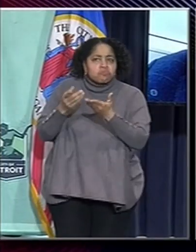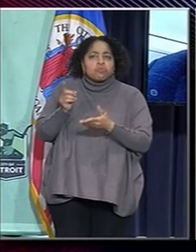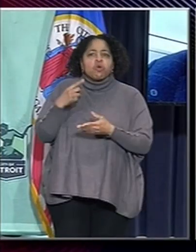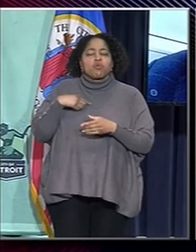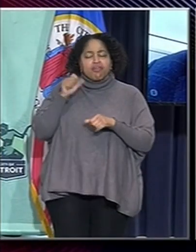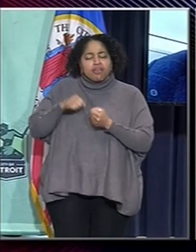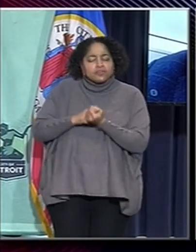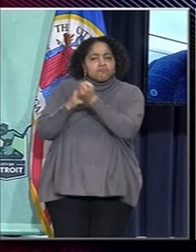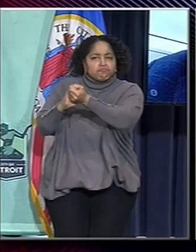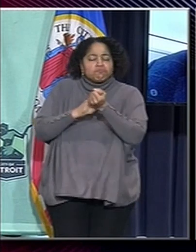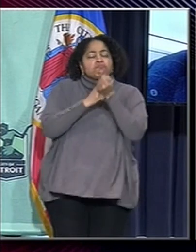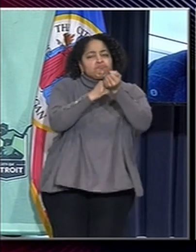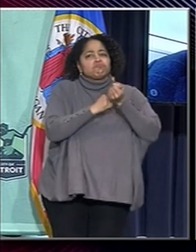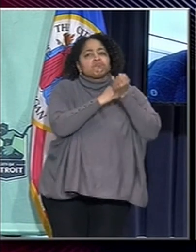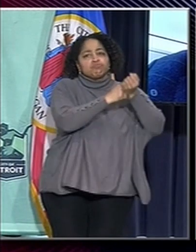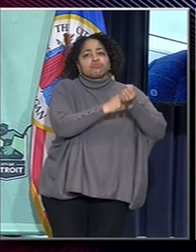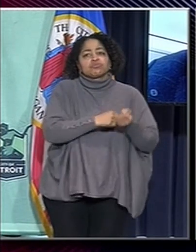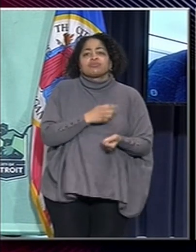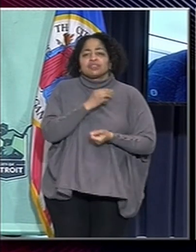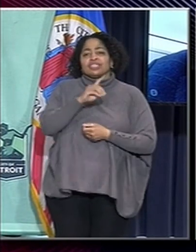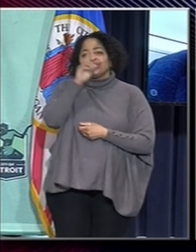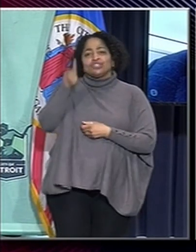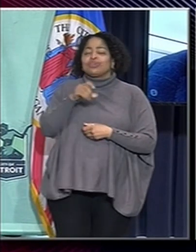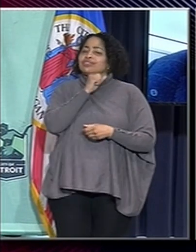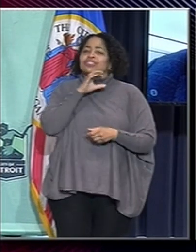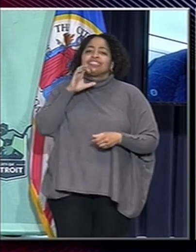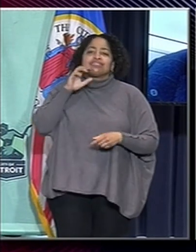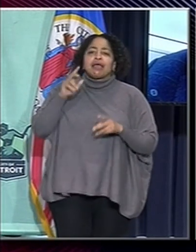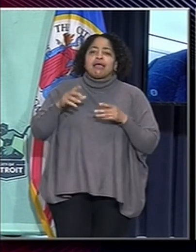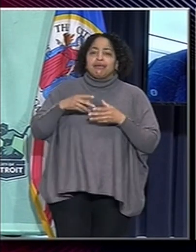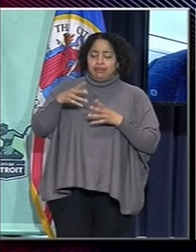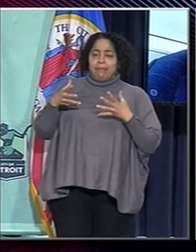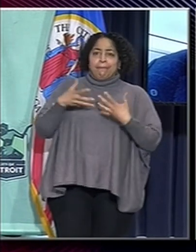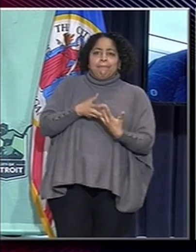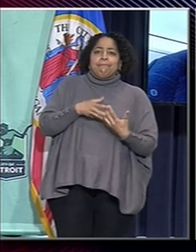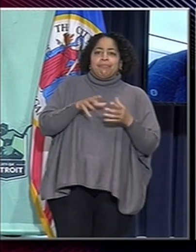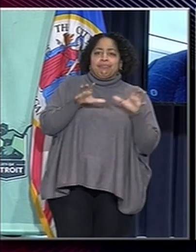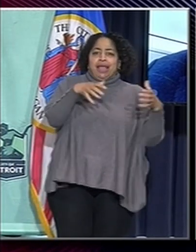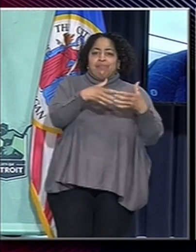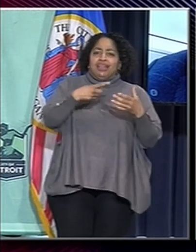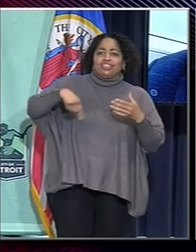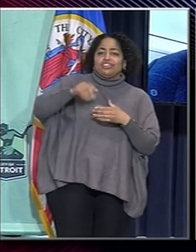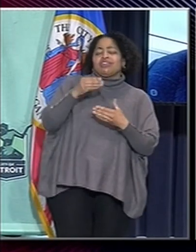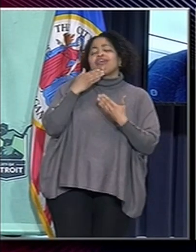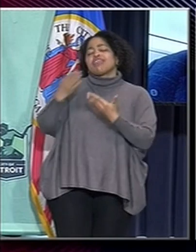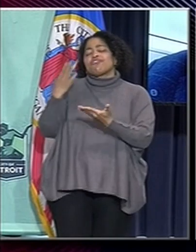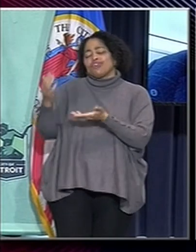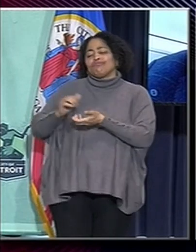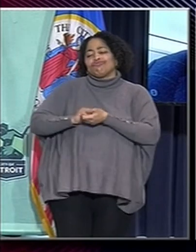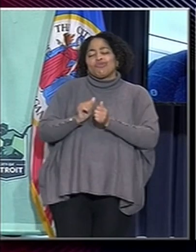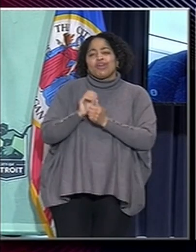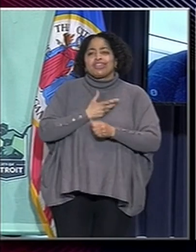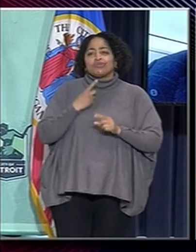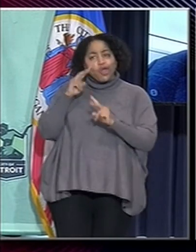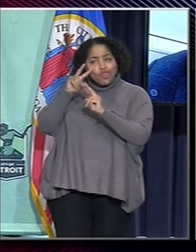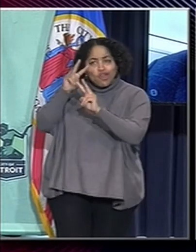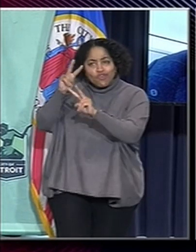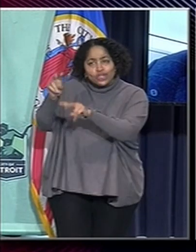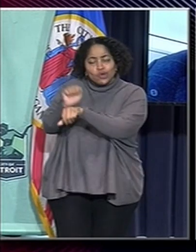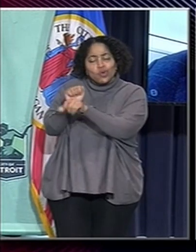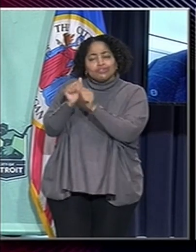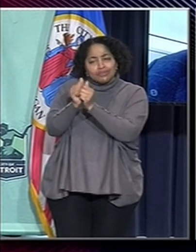help Detroit's senior community, vulnerable population. Thanks for partnering with us, and we're looking forward to see some good results come out of